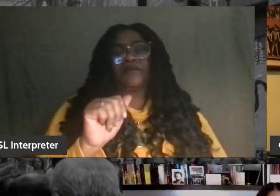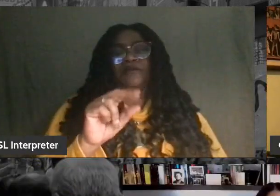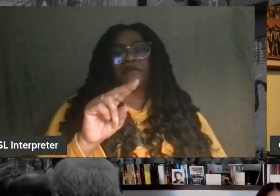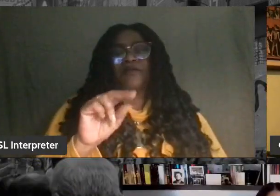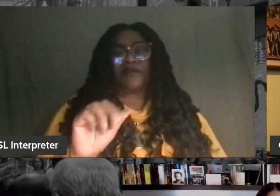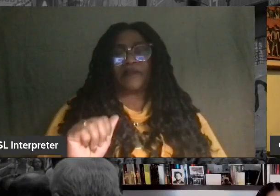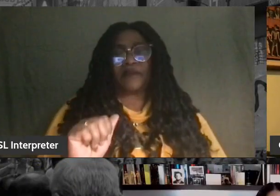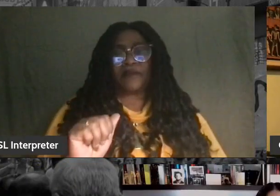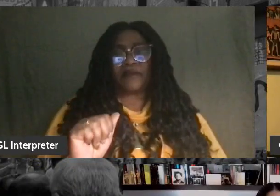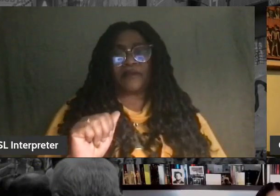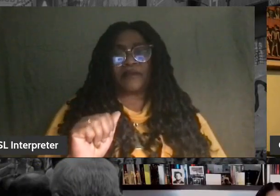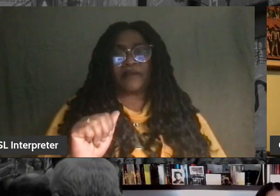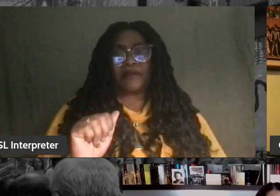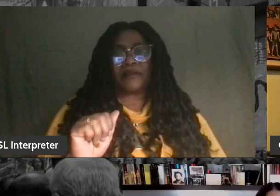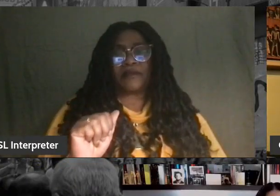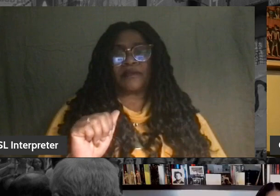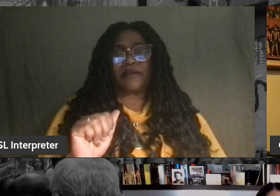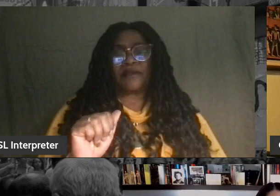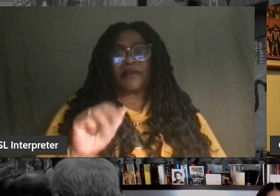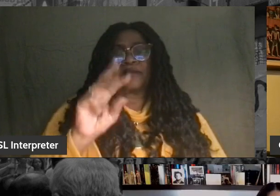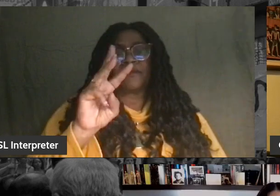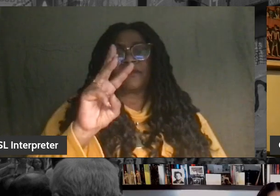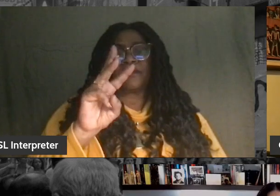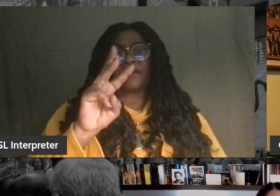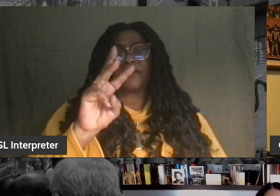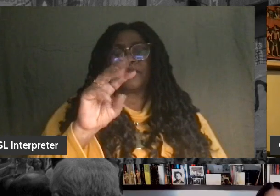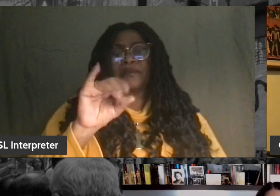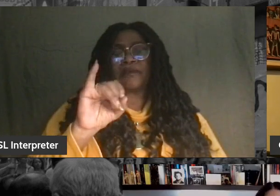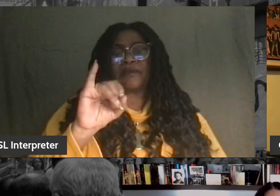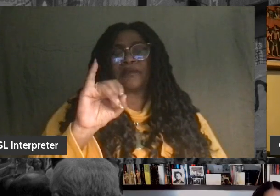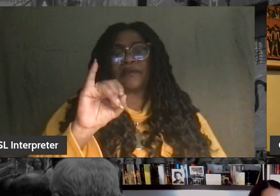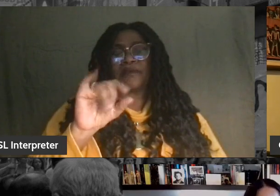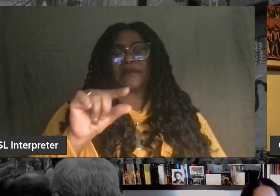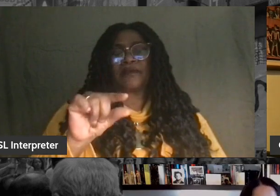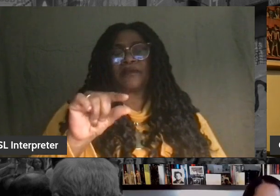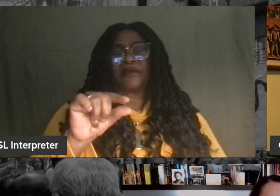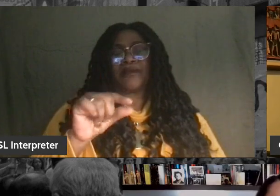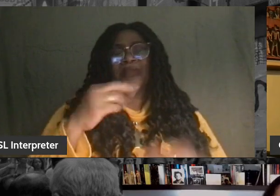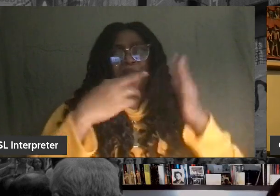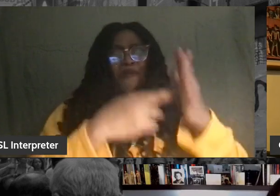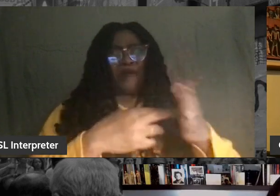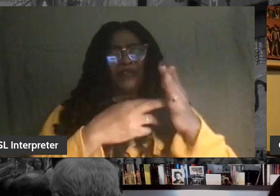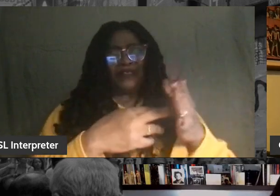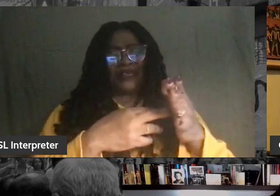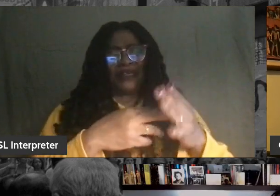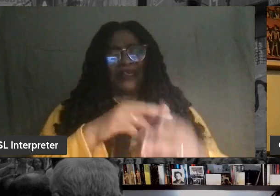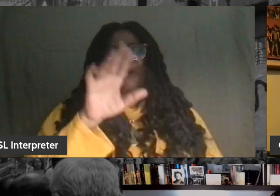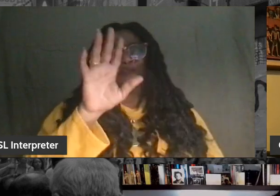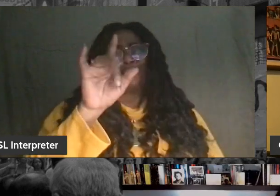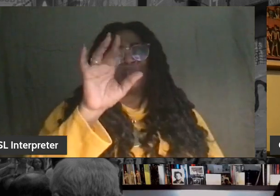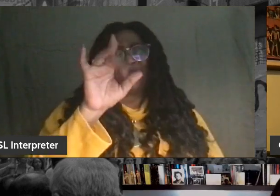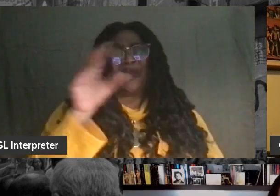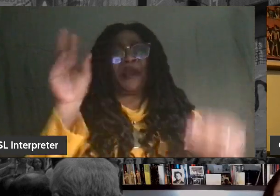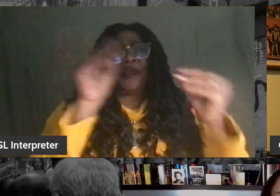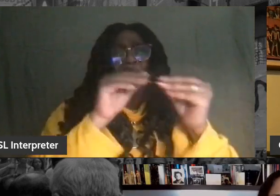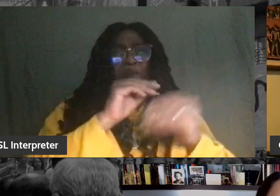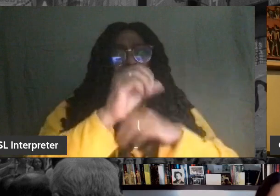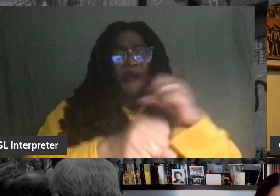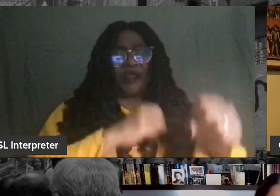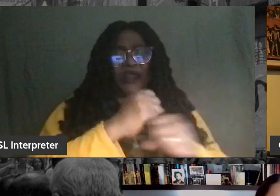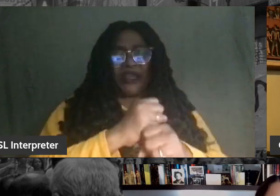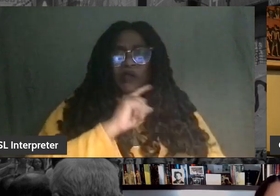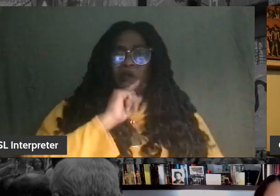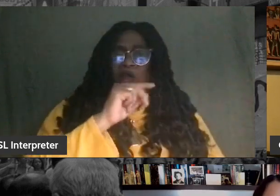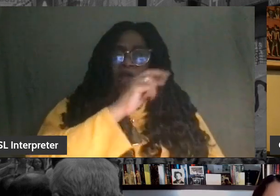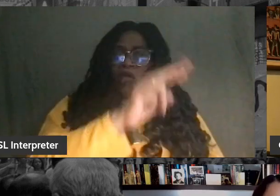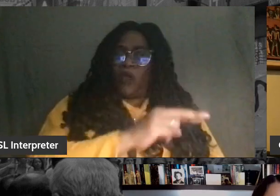and a producer, and someone I have known and represented for more than 25 years. Hanna is known as an actor's writer with a